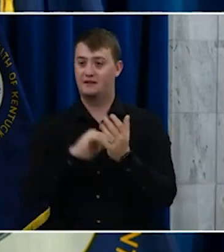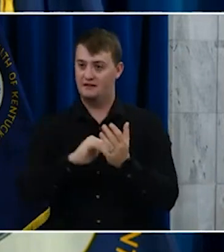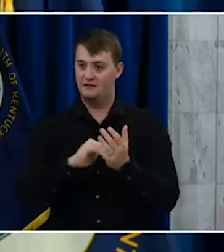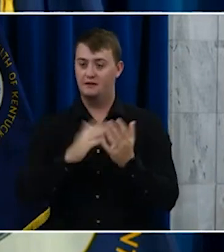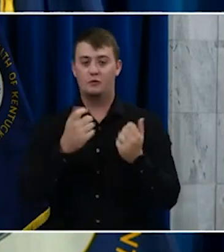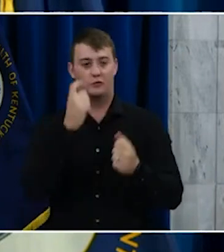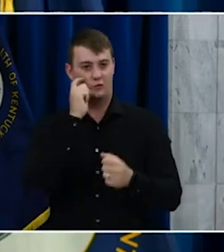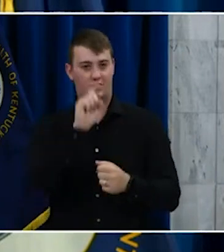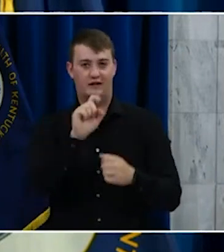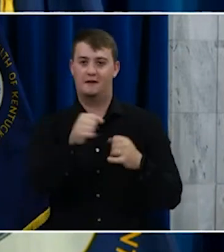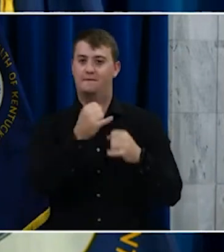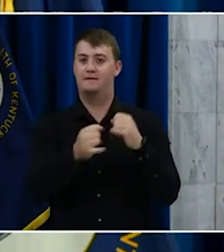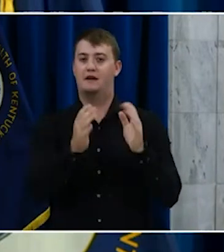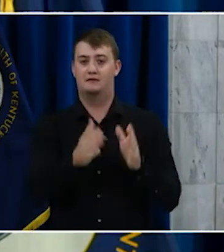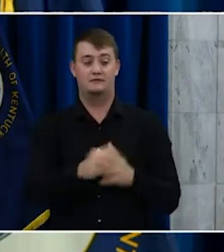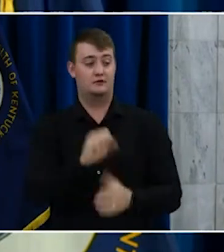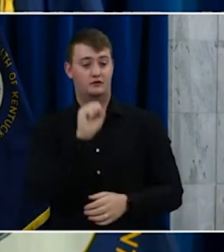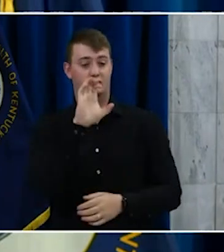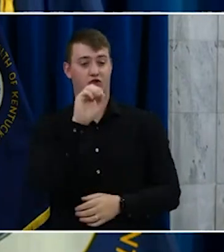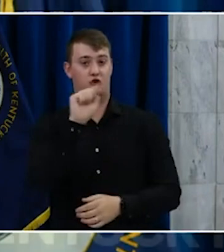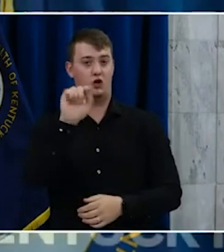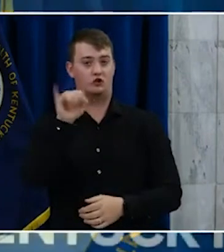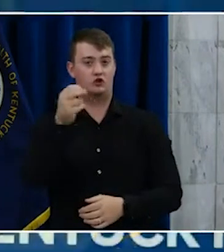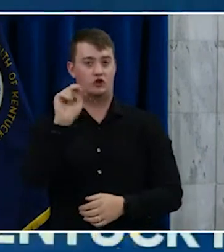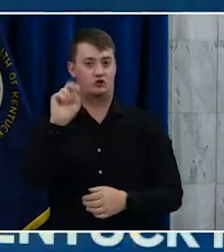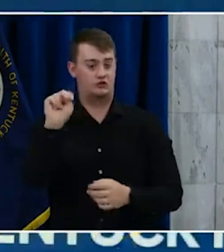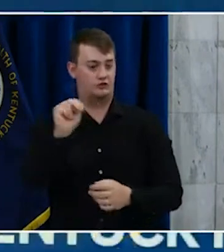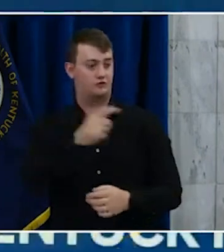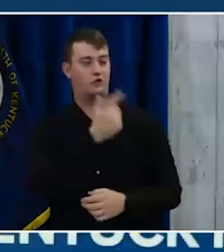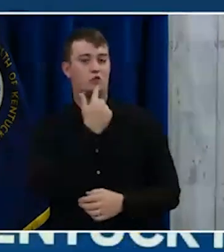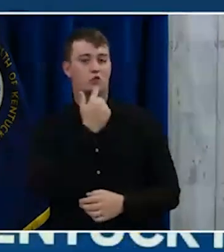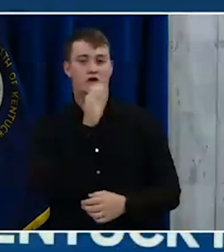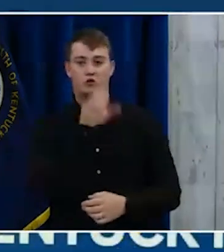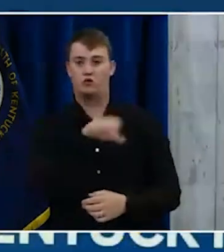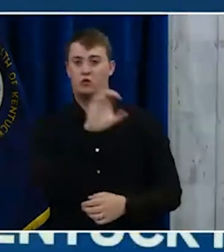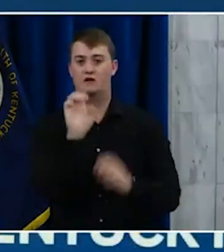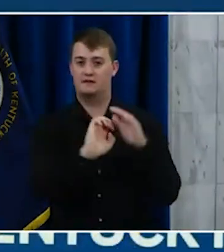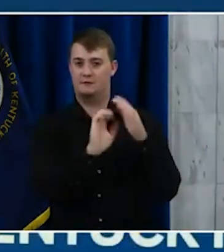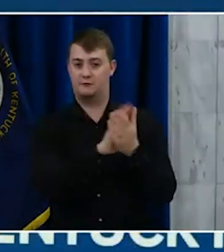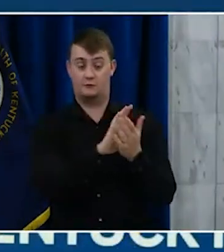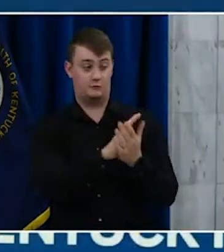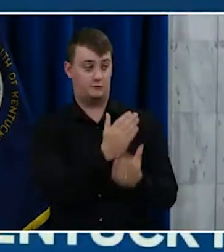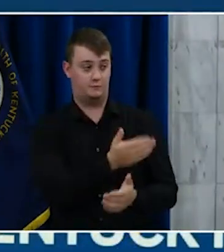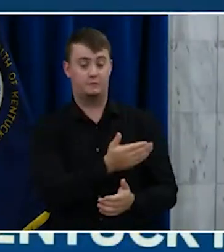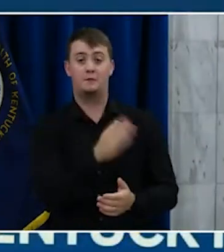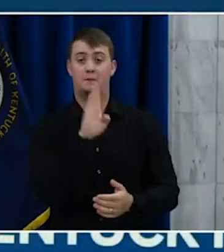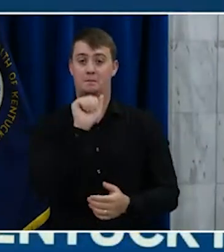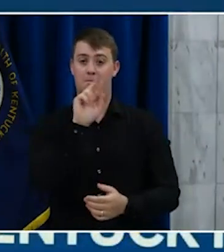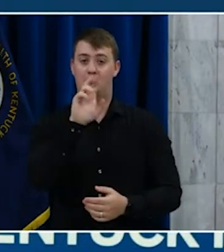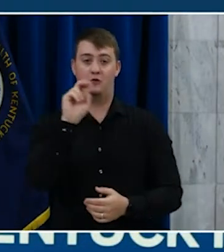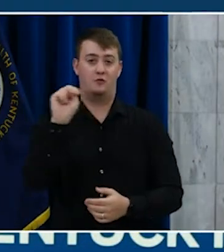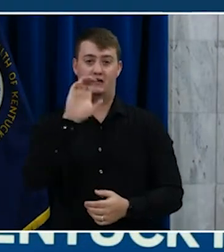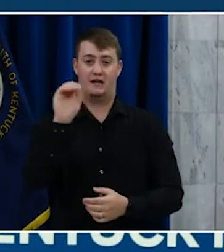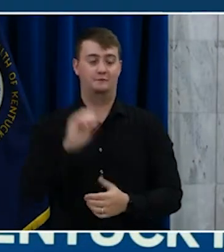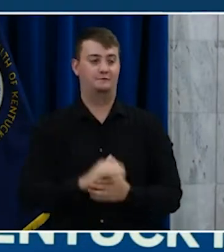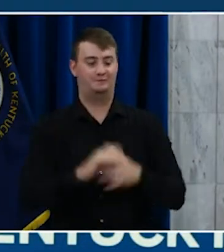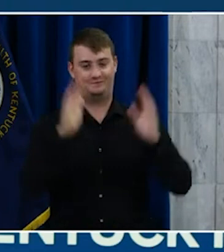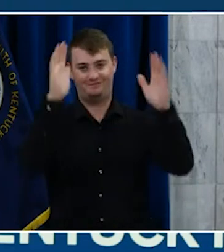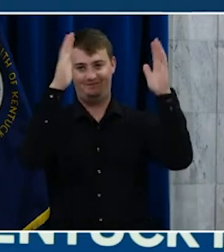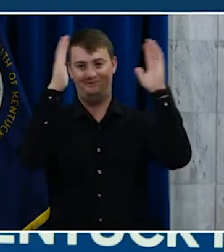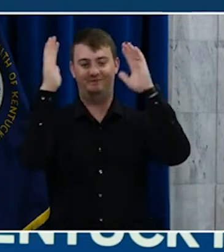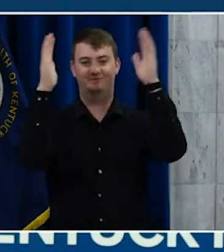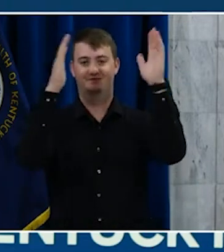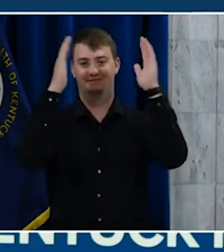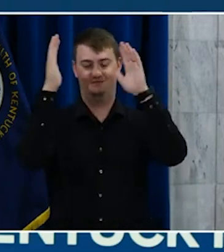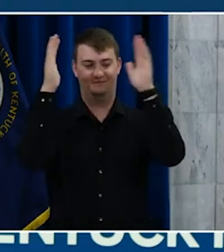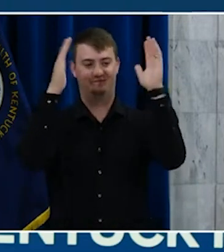recognize our finalists. Scott Johnson, Red Cross Elementary School in Barron County. Please.